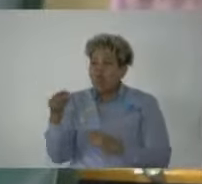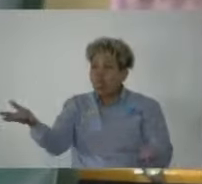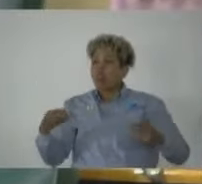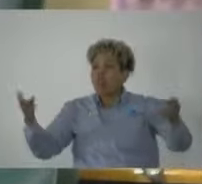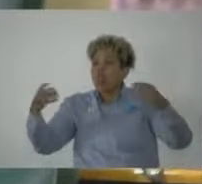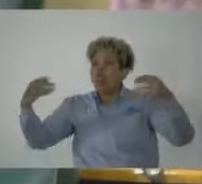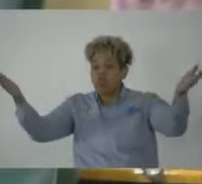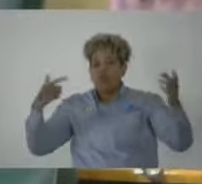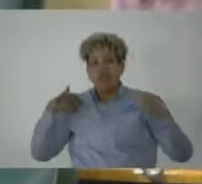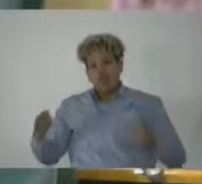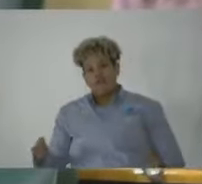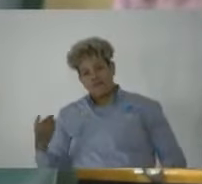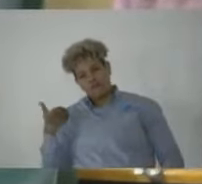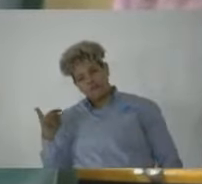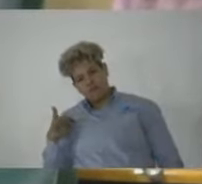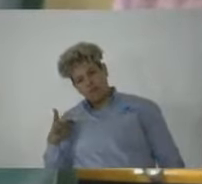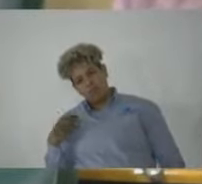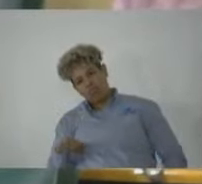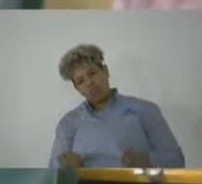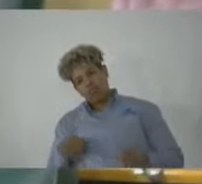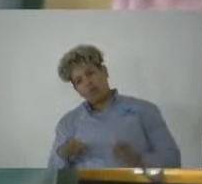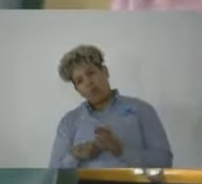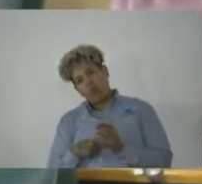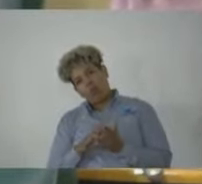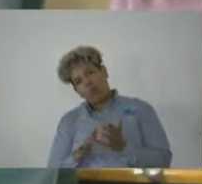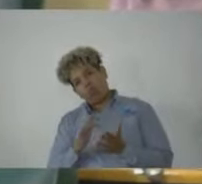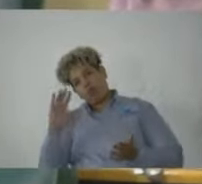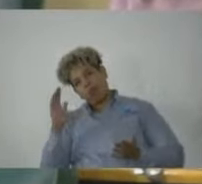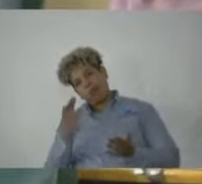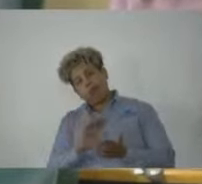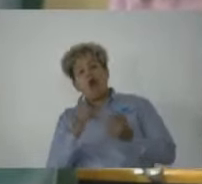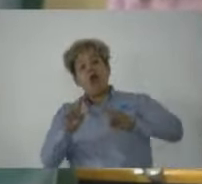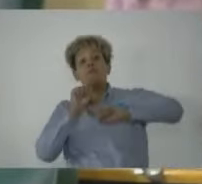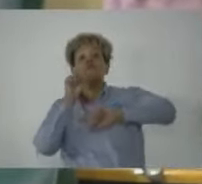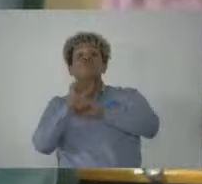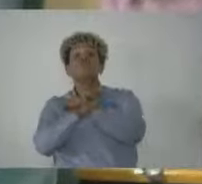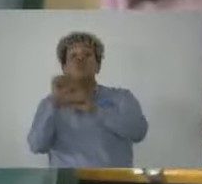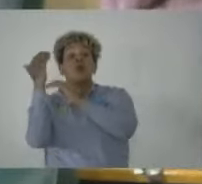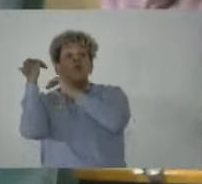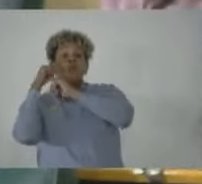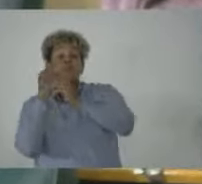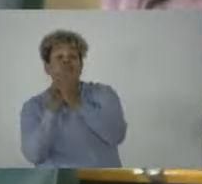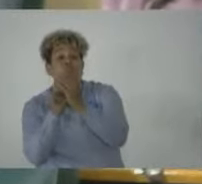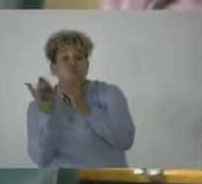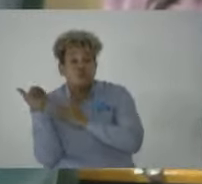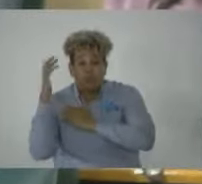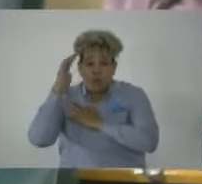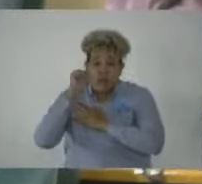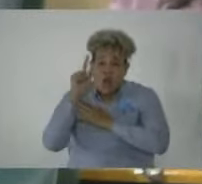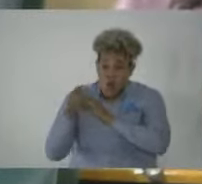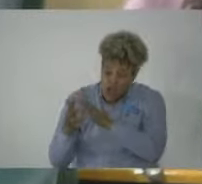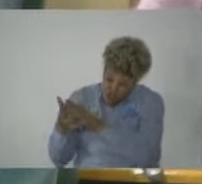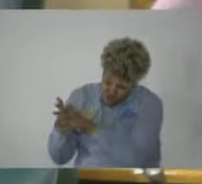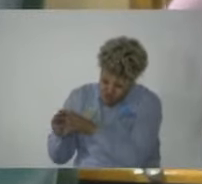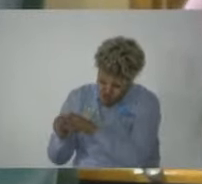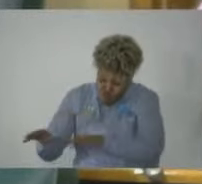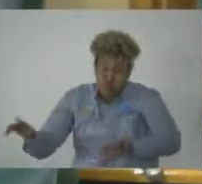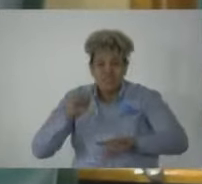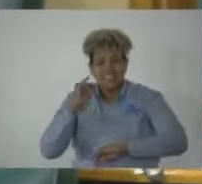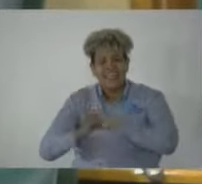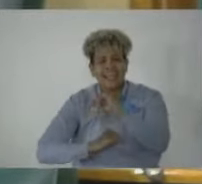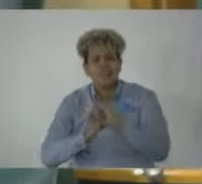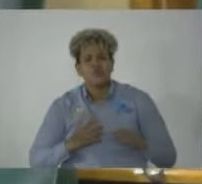Speaker. And it's my fervent hope that fiscal responsibility will become not only rooted in